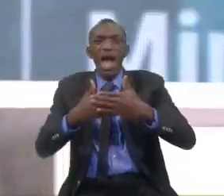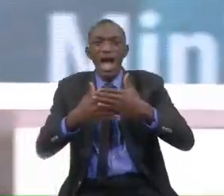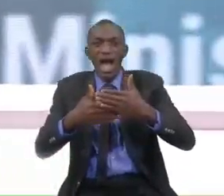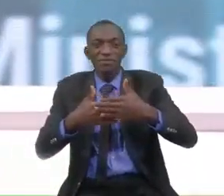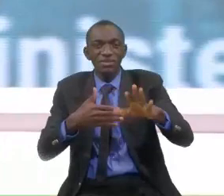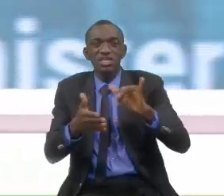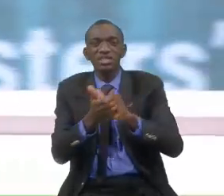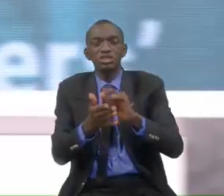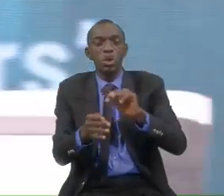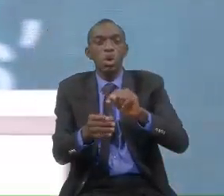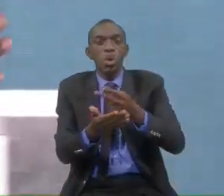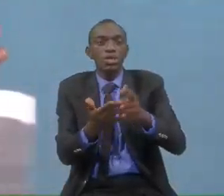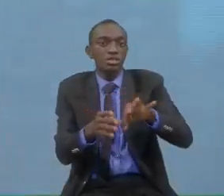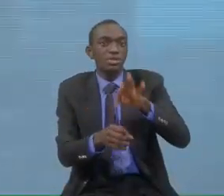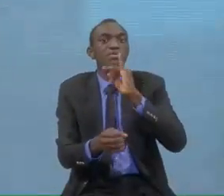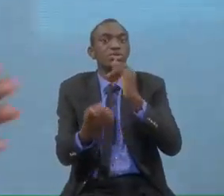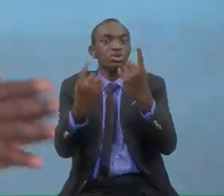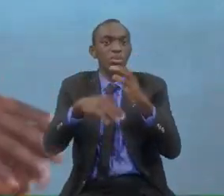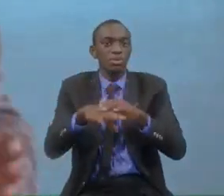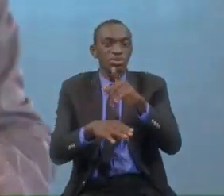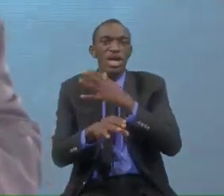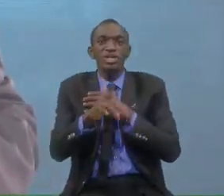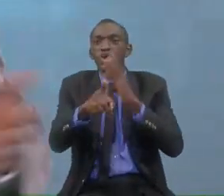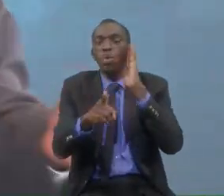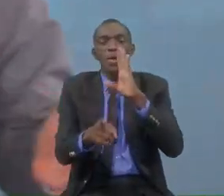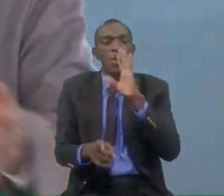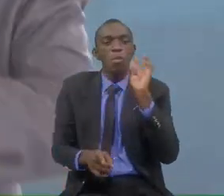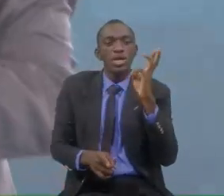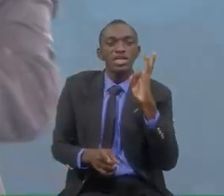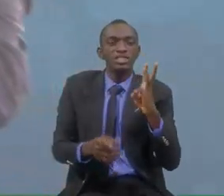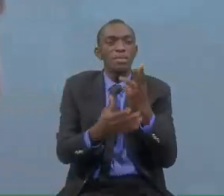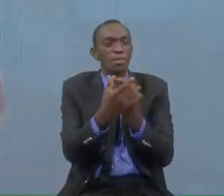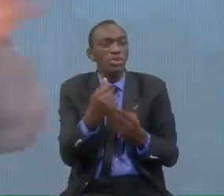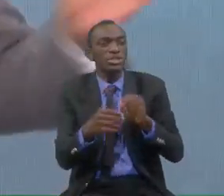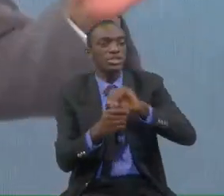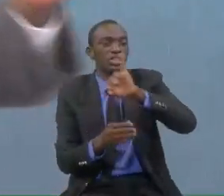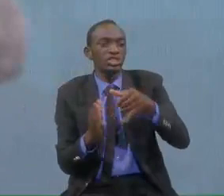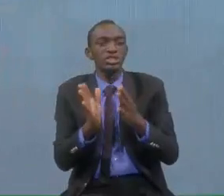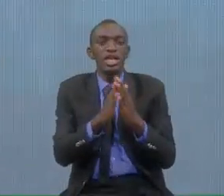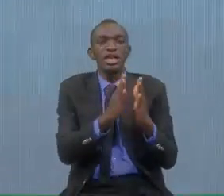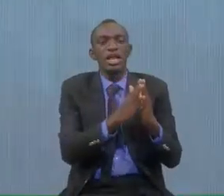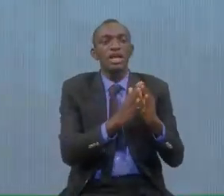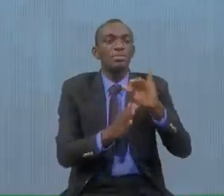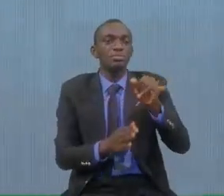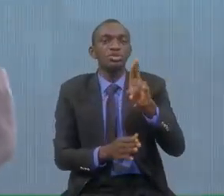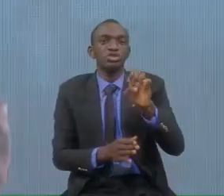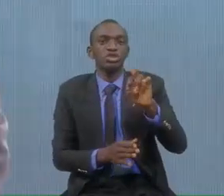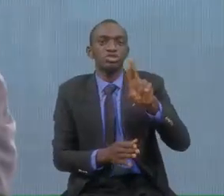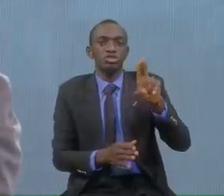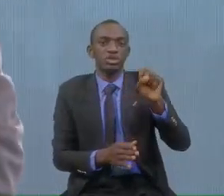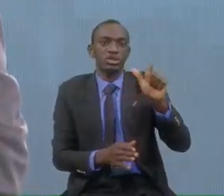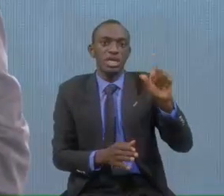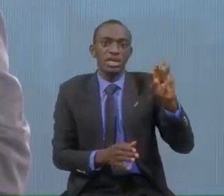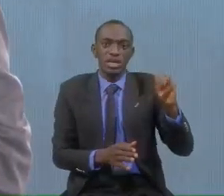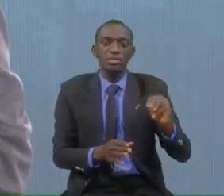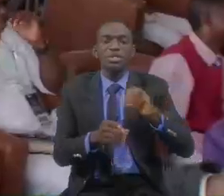me both in Jerusalem, Judea, Samaria, and also in Abba, the uttermost part of